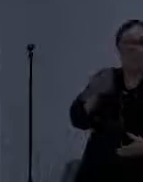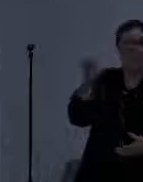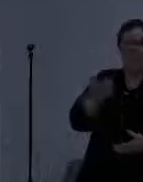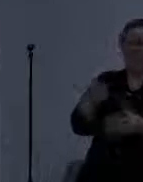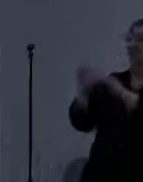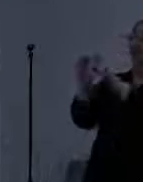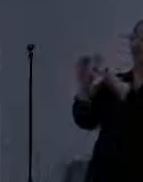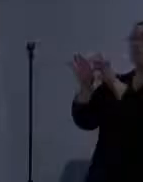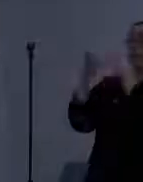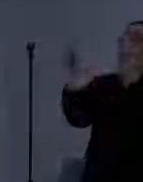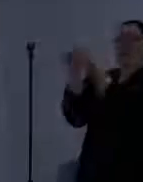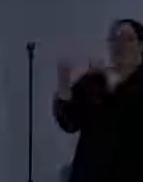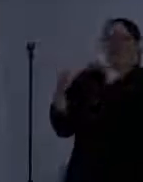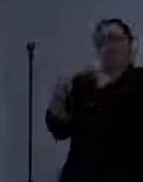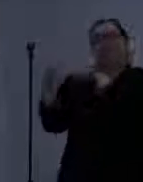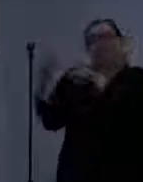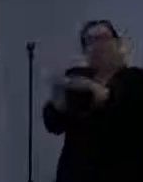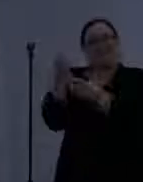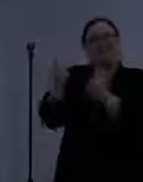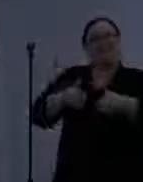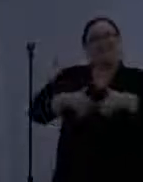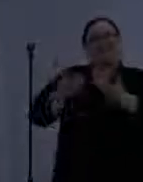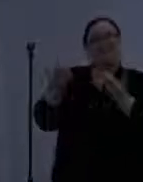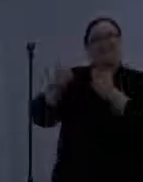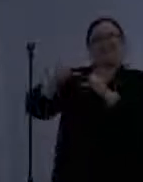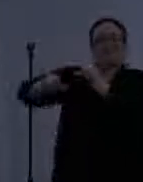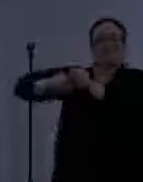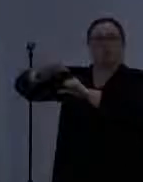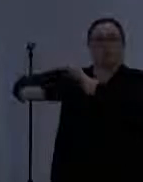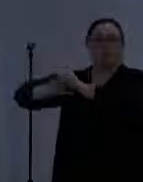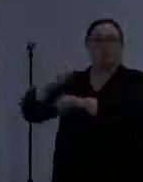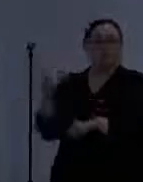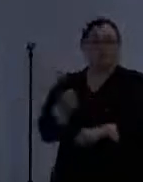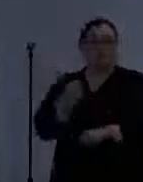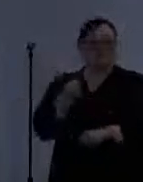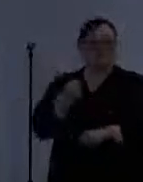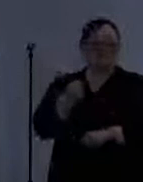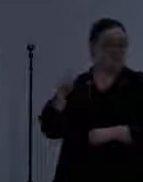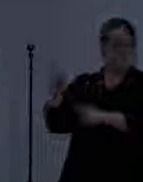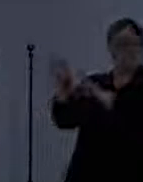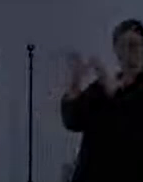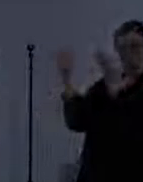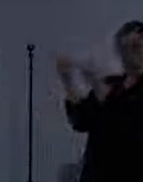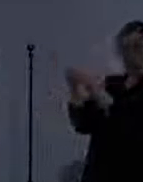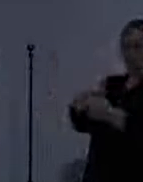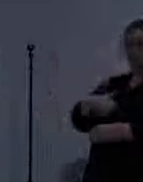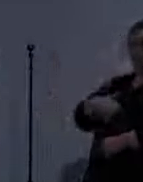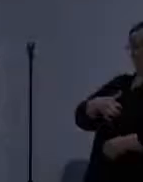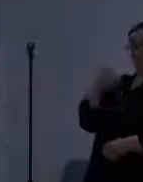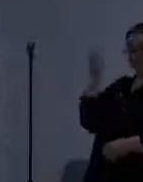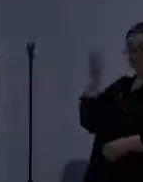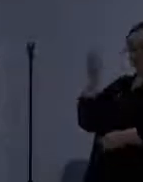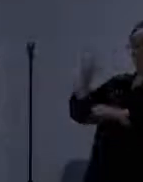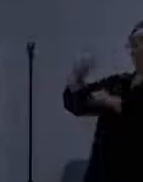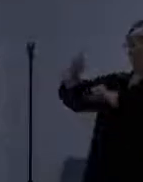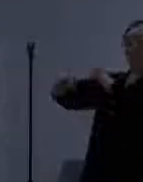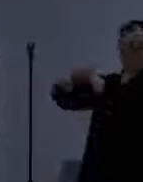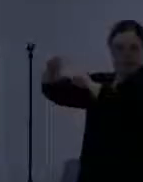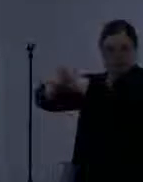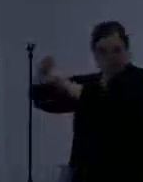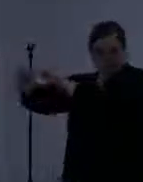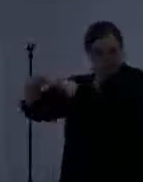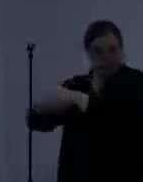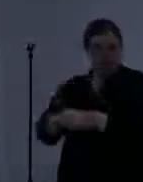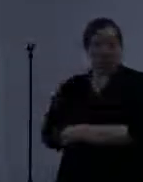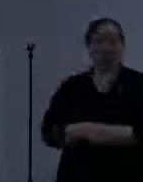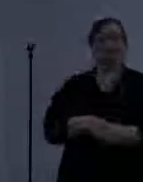resolution arrangement. But this is where I was saying before that we don't expect that a person